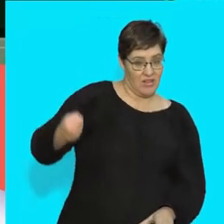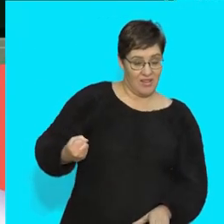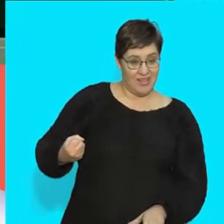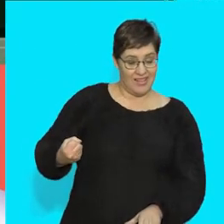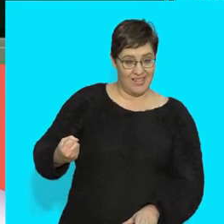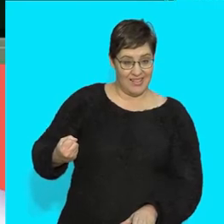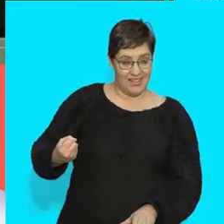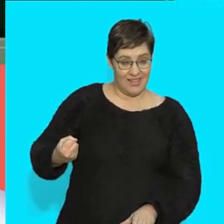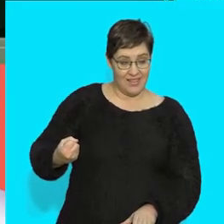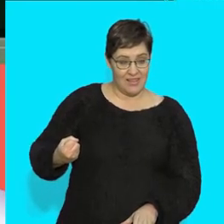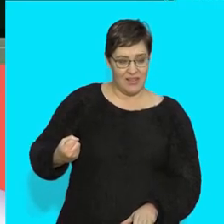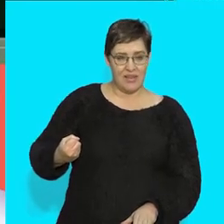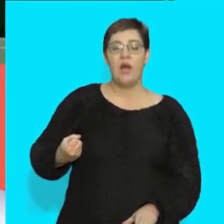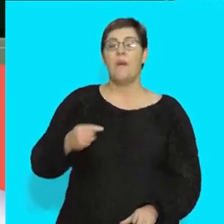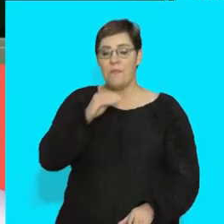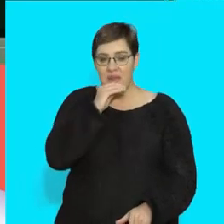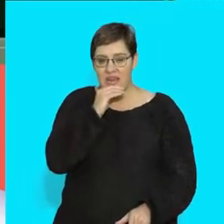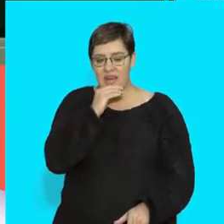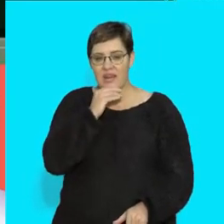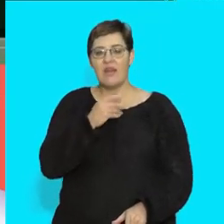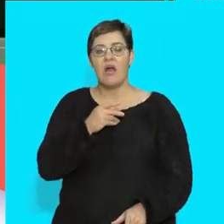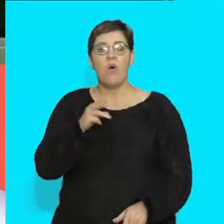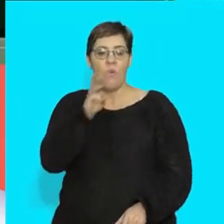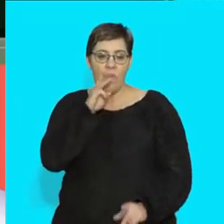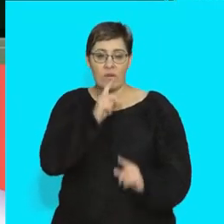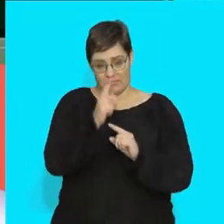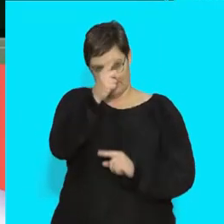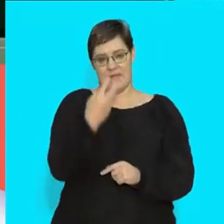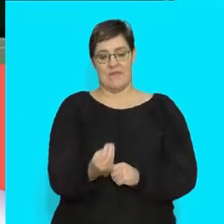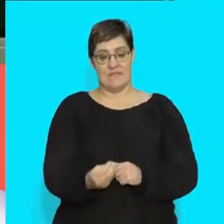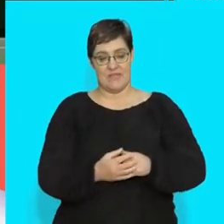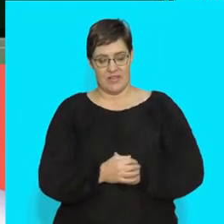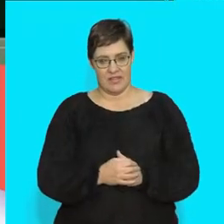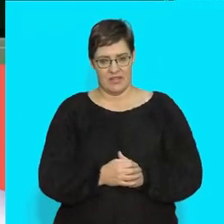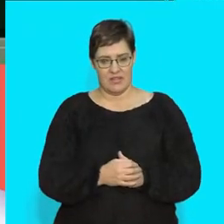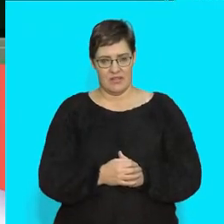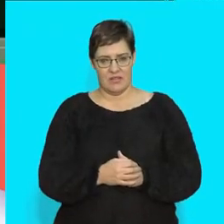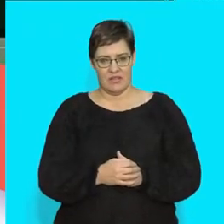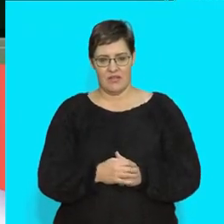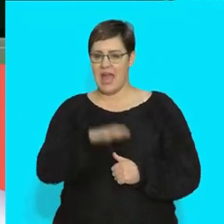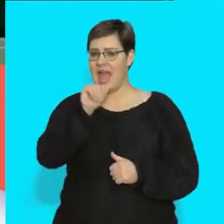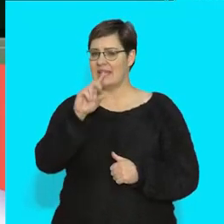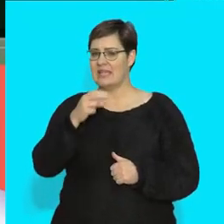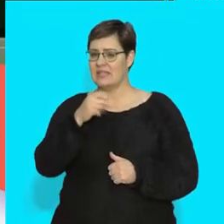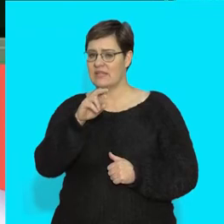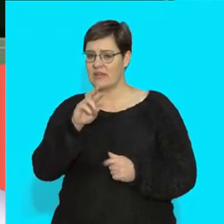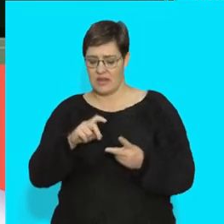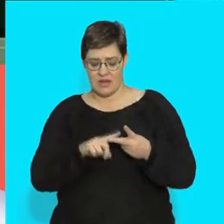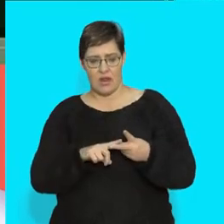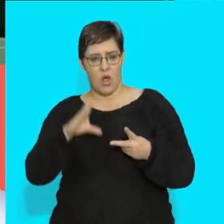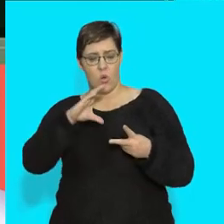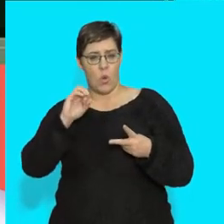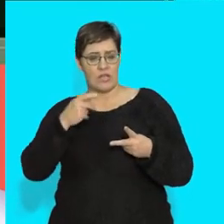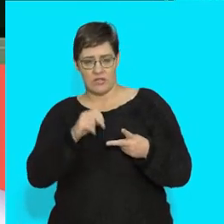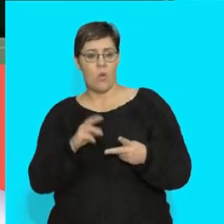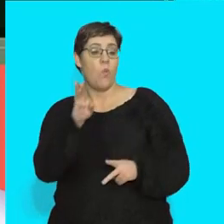it water, I'm going to have water at the top, all right? What about adhesion and cohesion? What does water stick